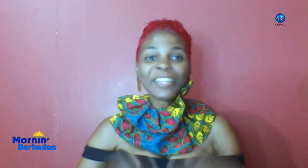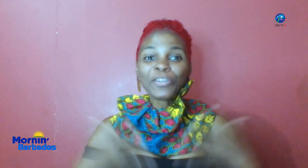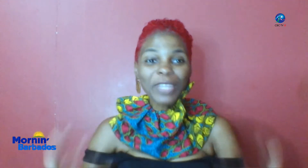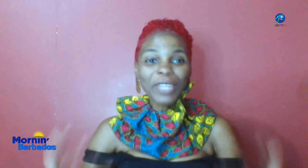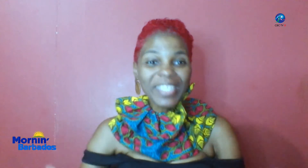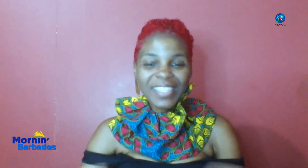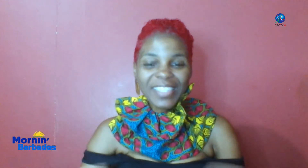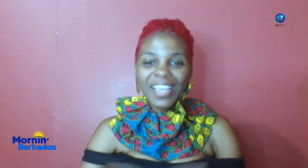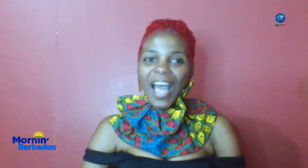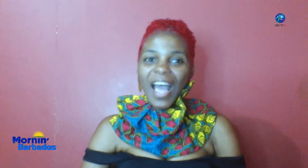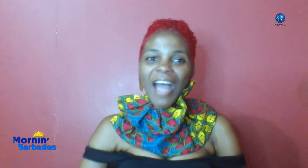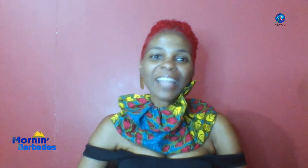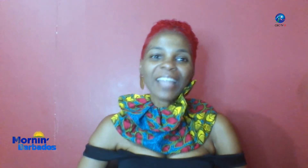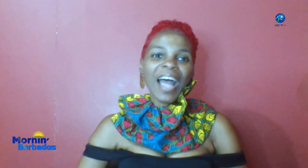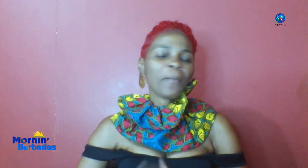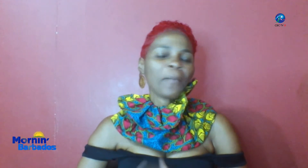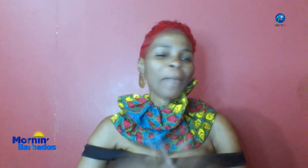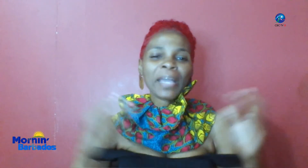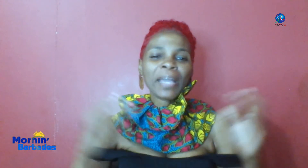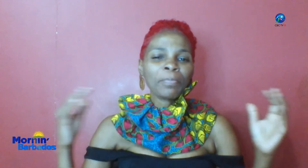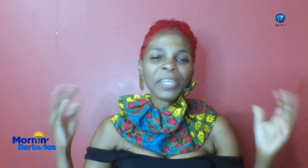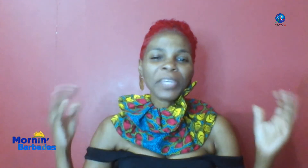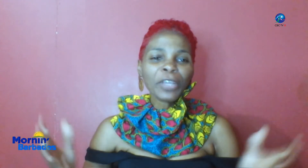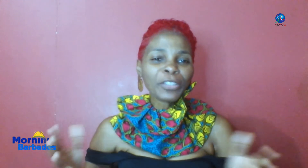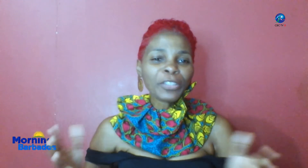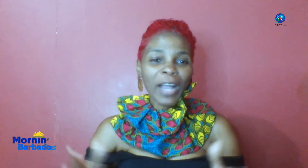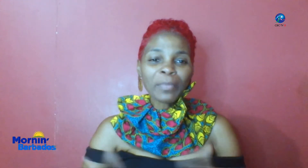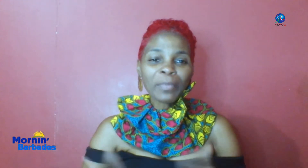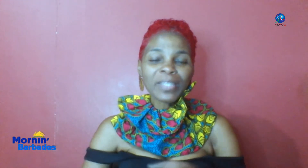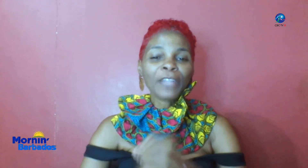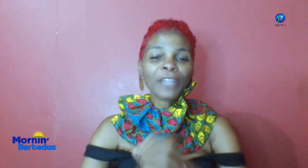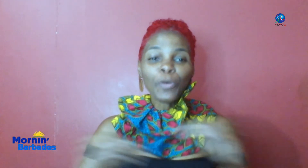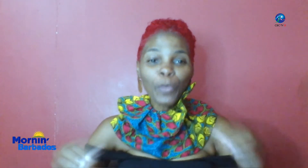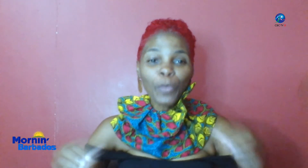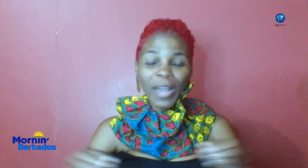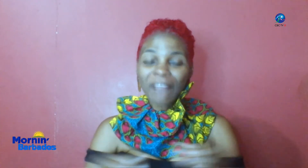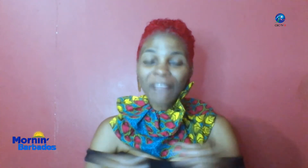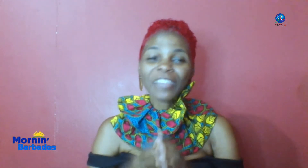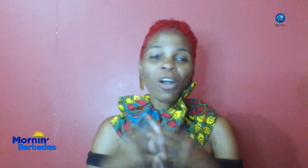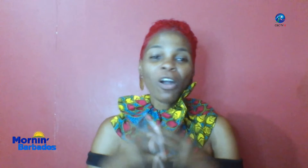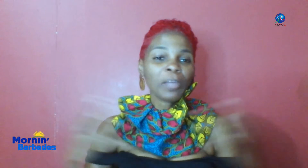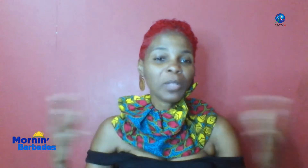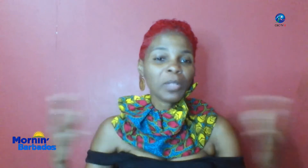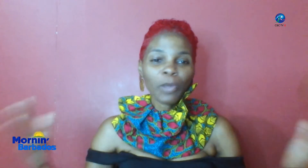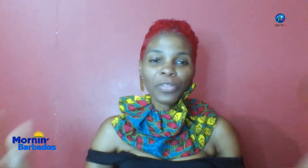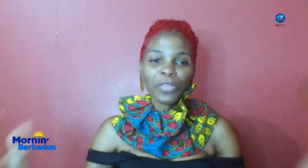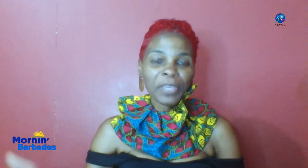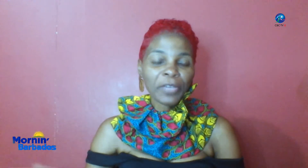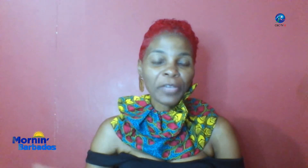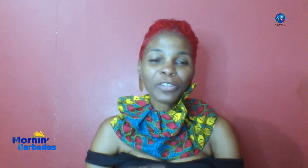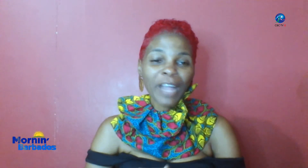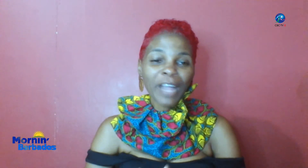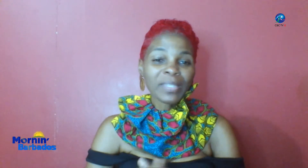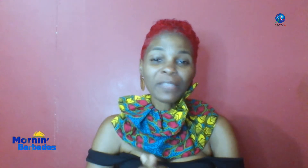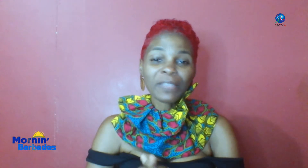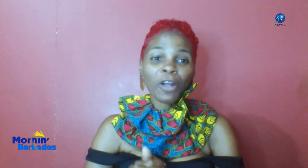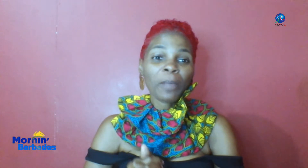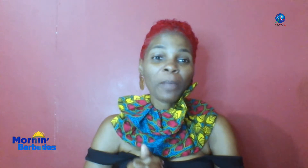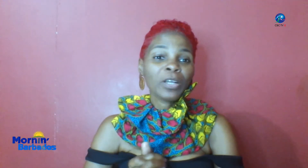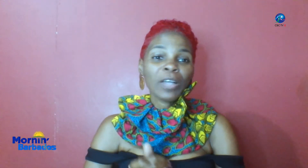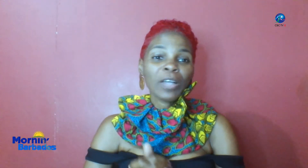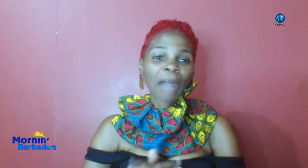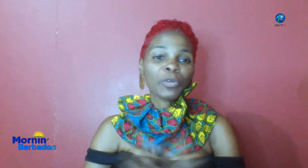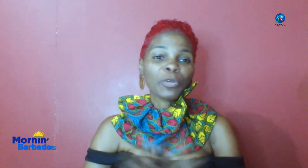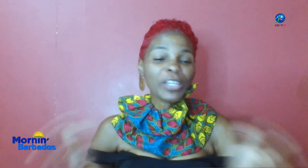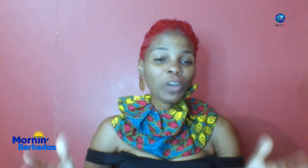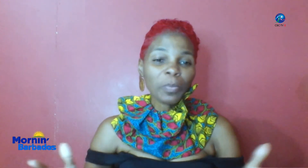has increased, and my period cramps are no more. I've had horrible monthly period cramps